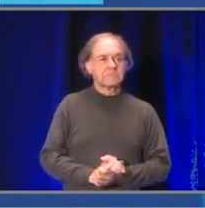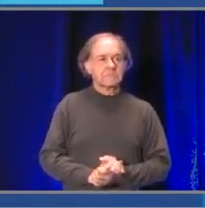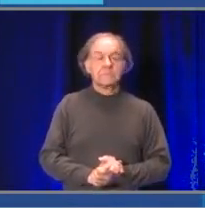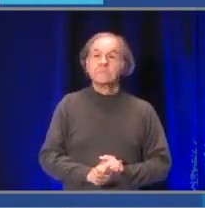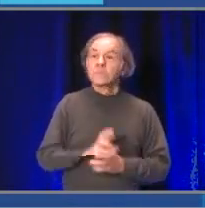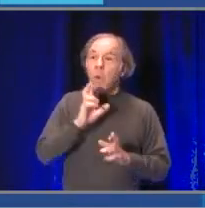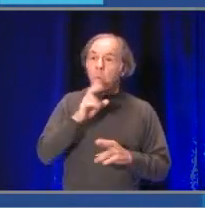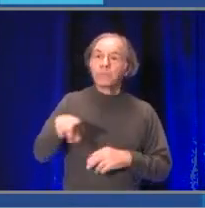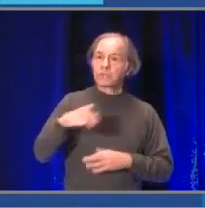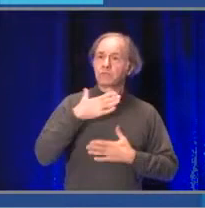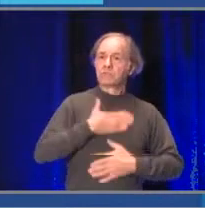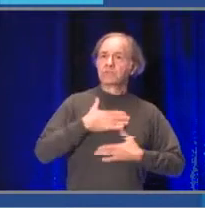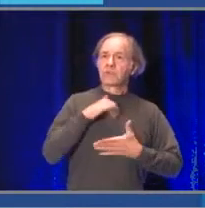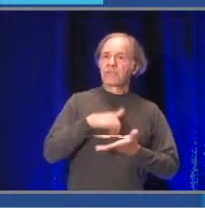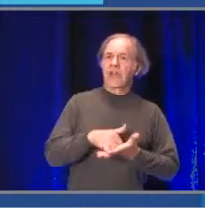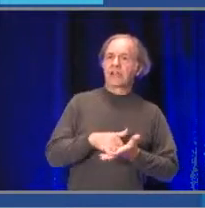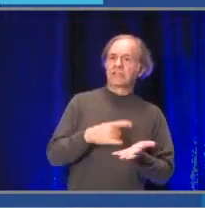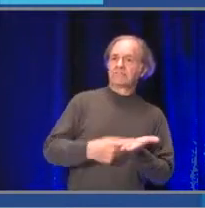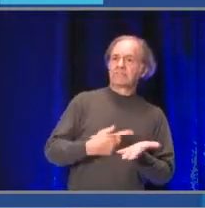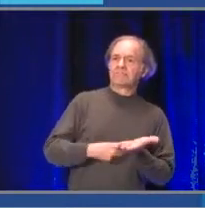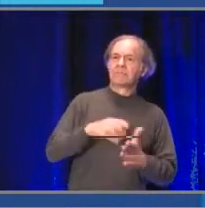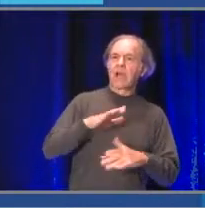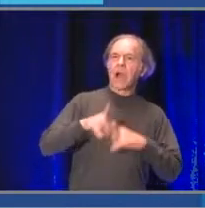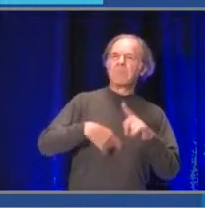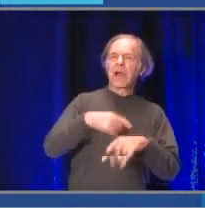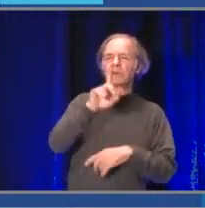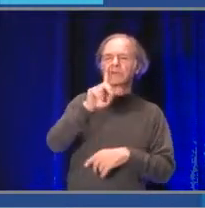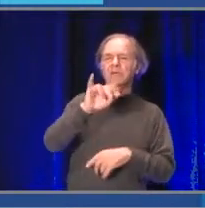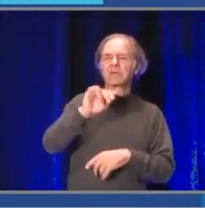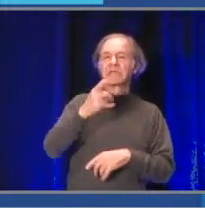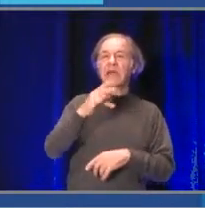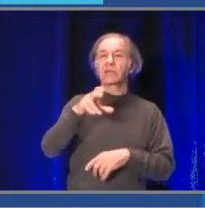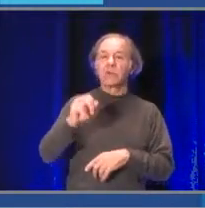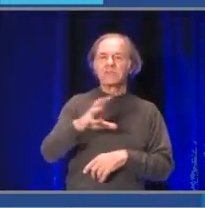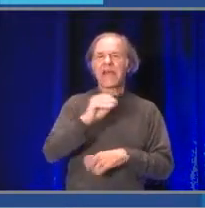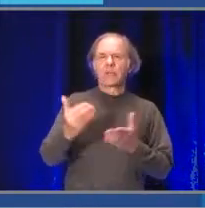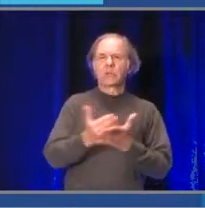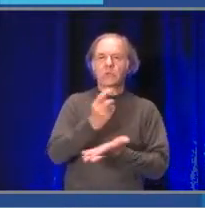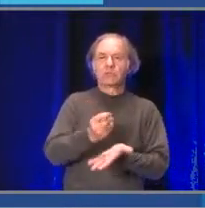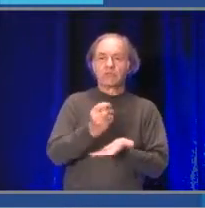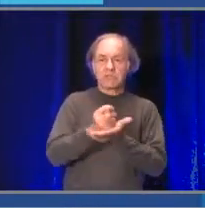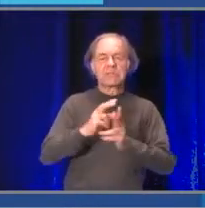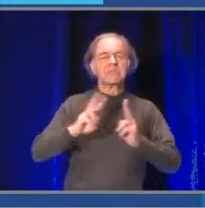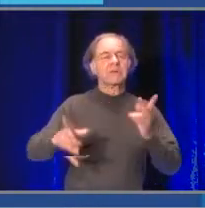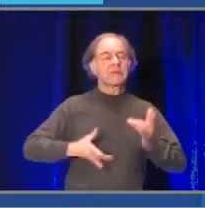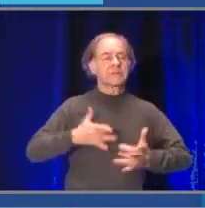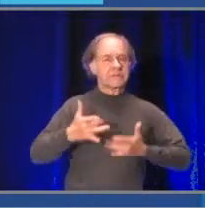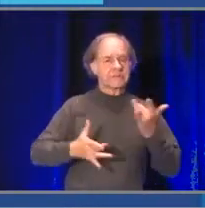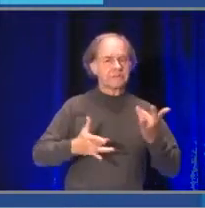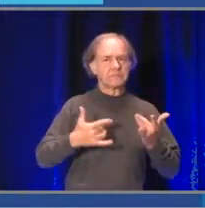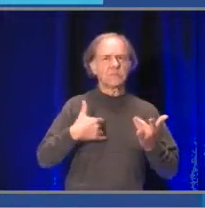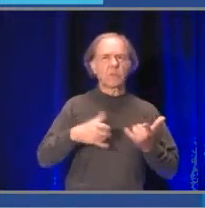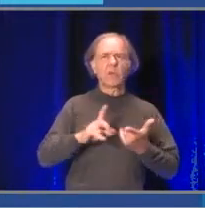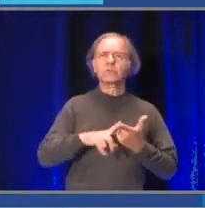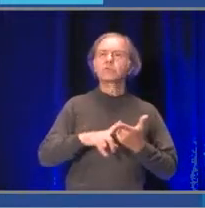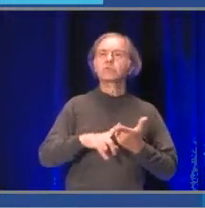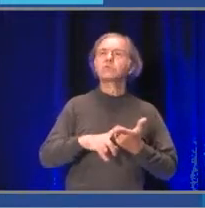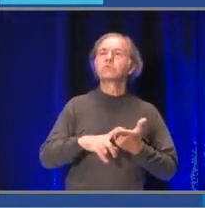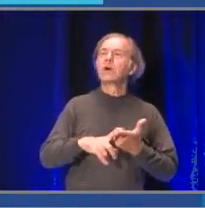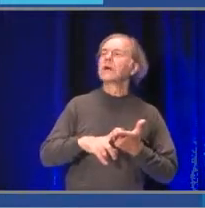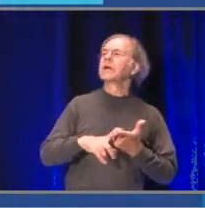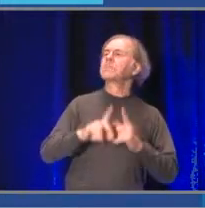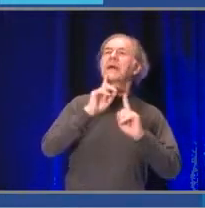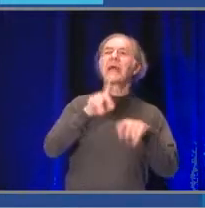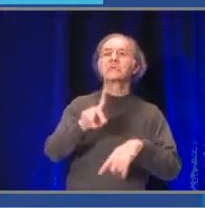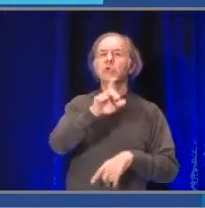I hope everybody enjoyed that talk on the diagnosis, new treatment modalities. Very exciting, and I'd like to take a question or two that came